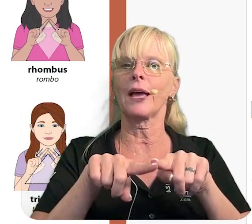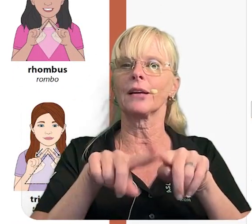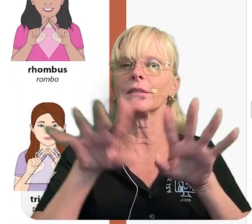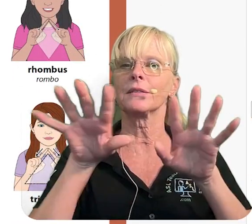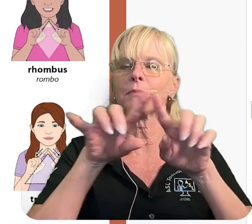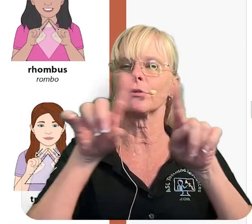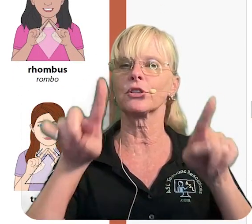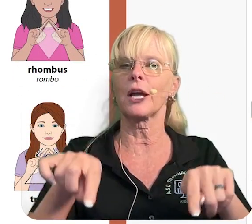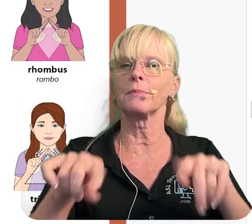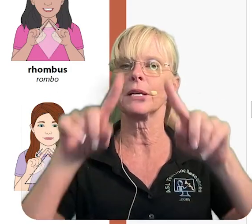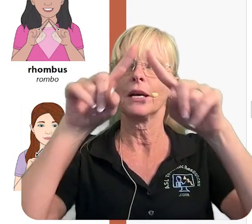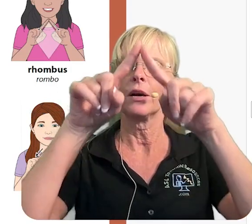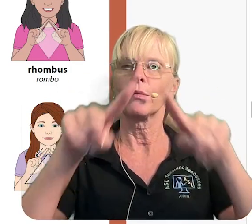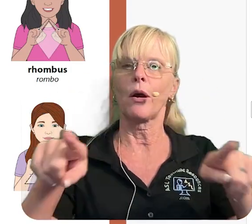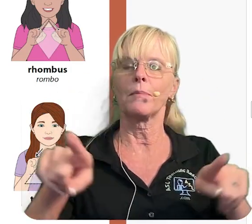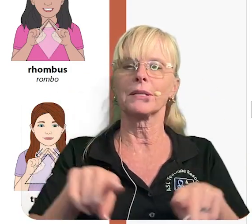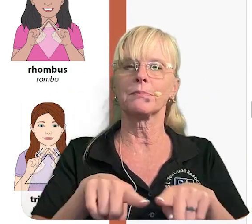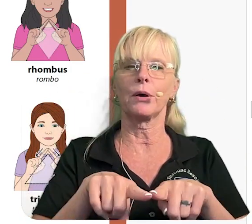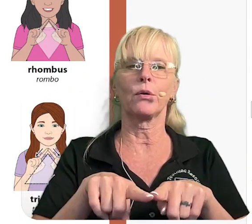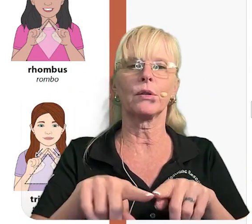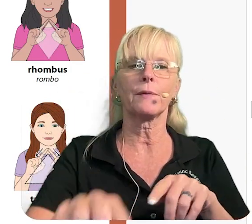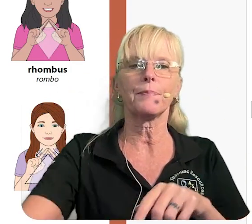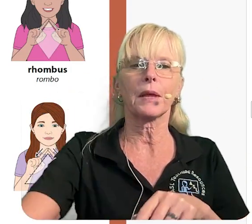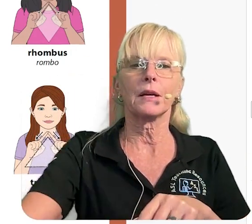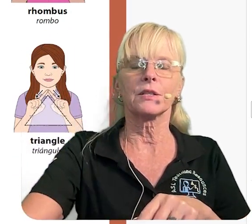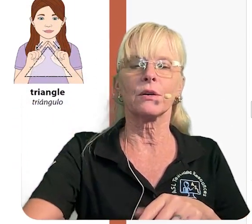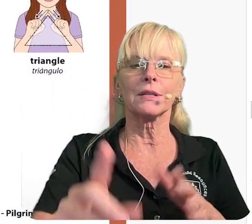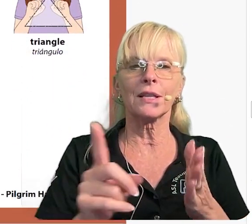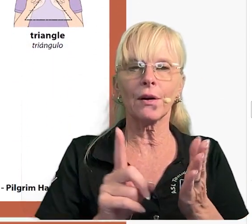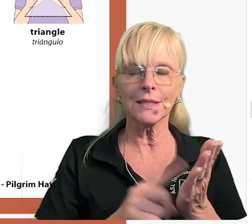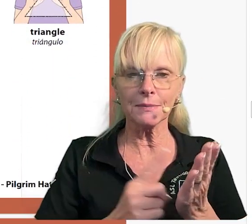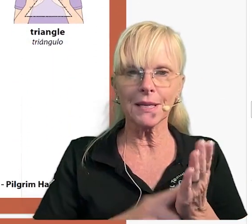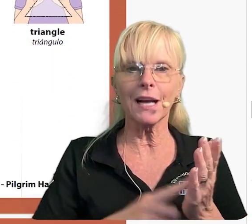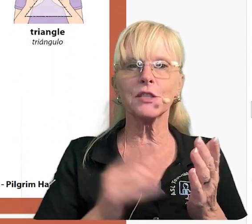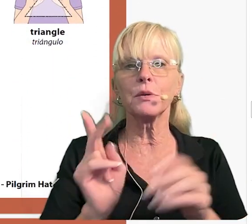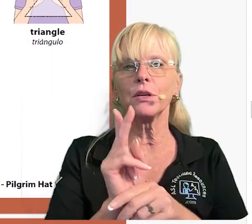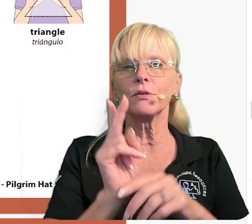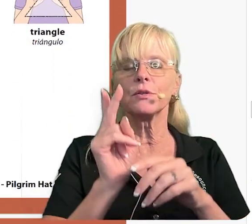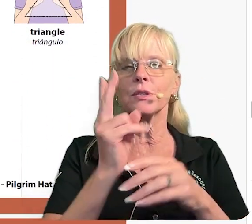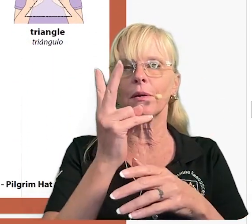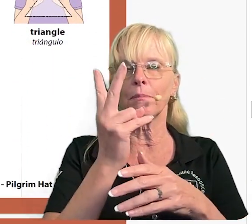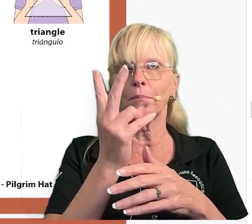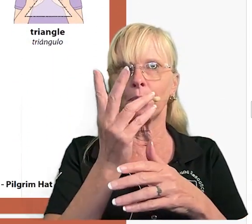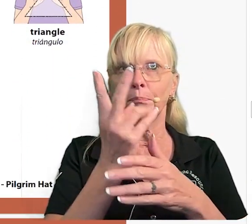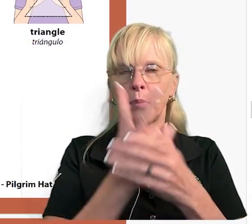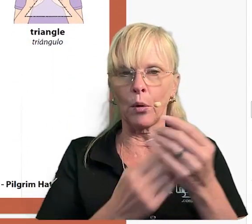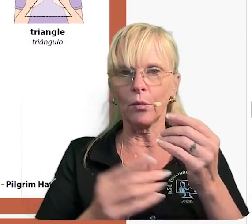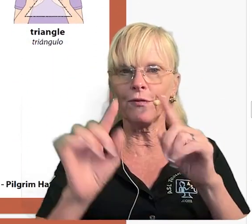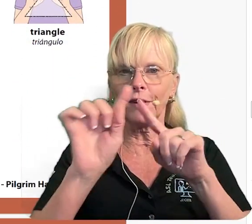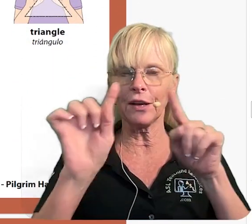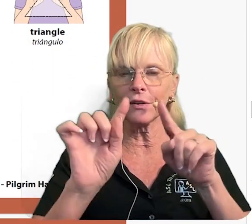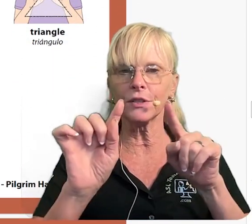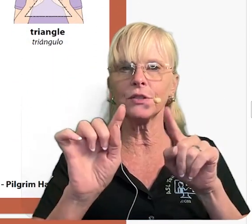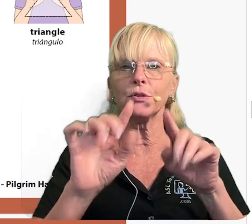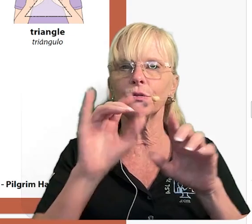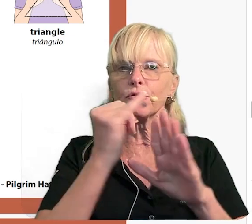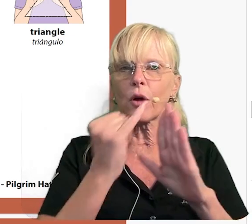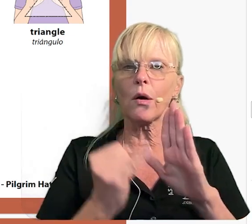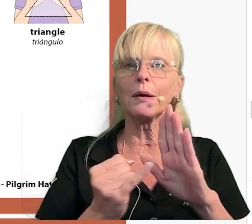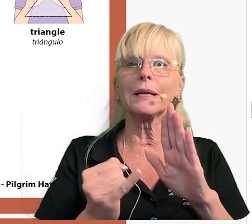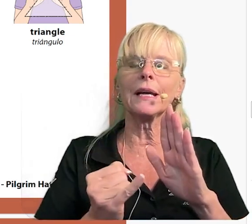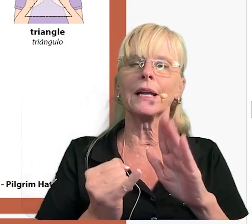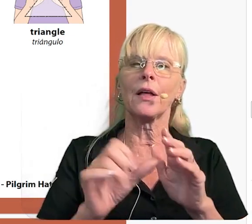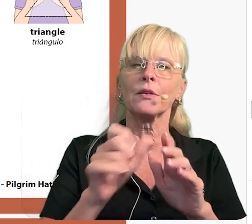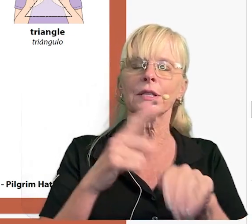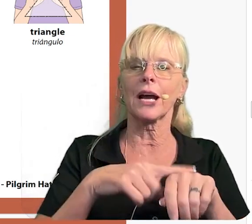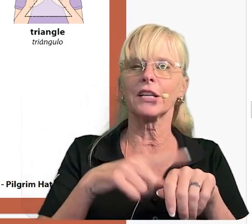both hands, both shapes. Rhombus, both. So there are some times we use both fingers to draw